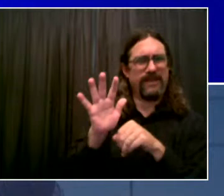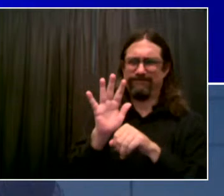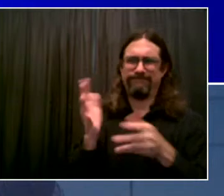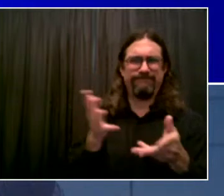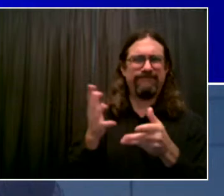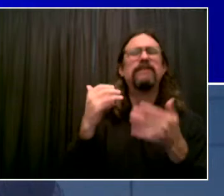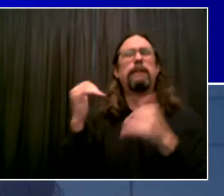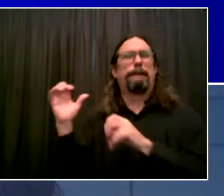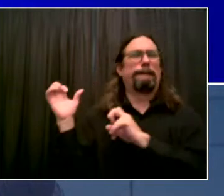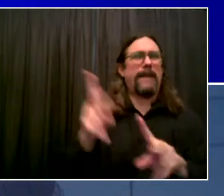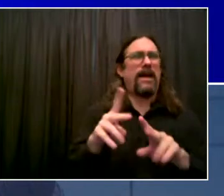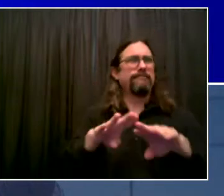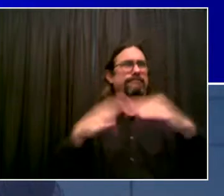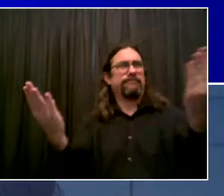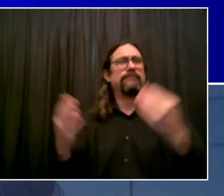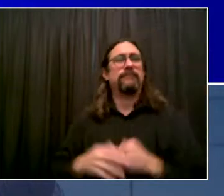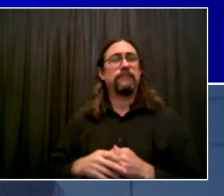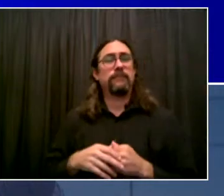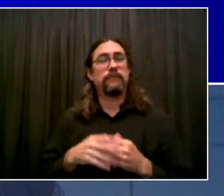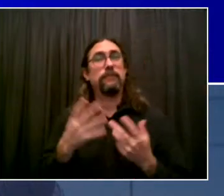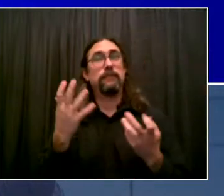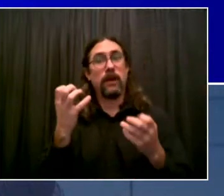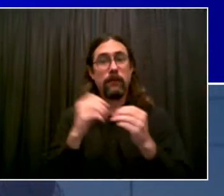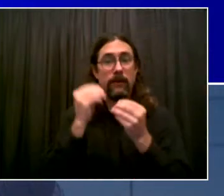nyc.gov/DYCD or call